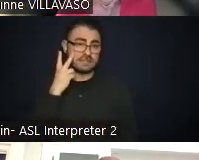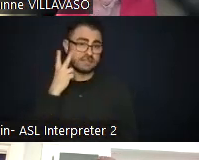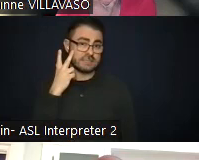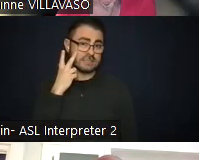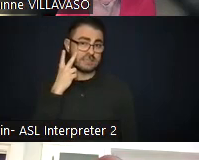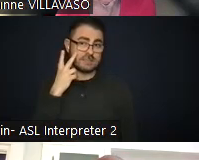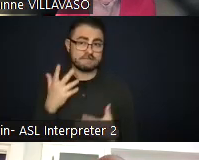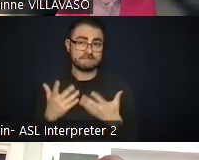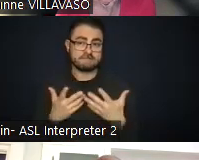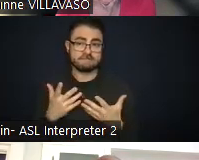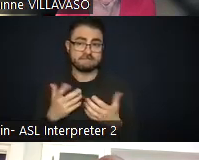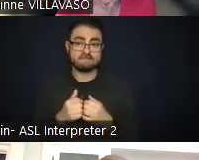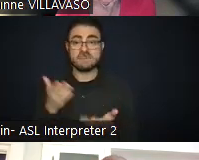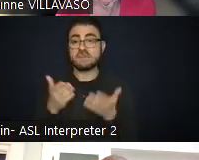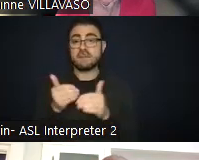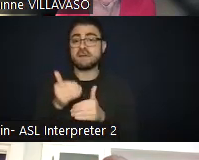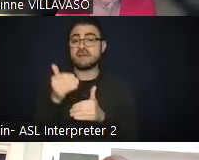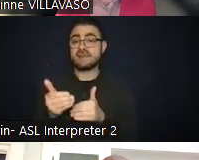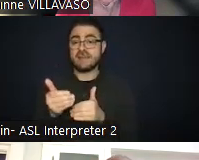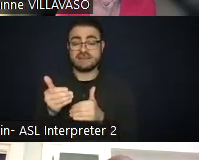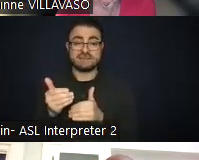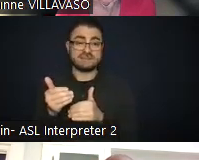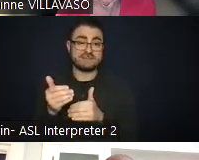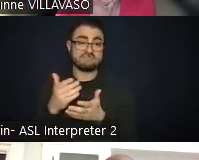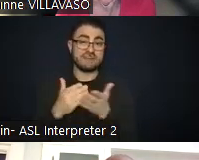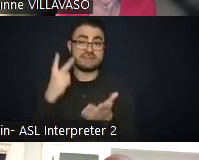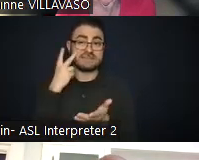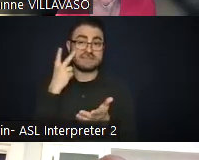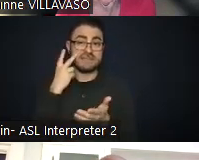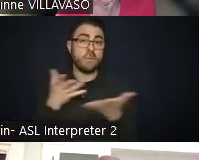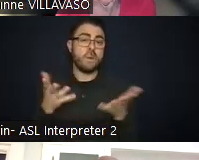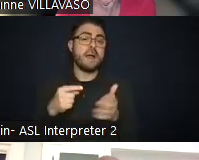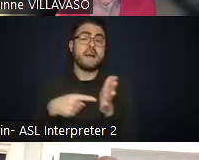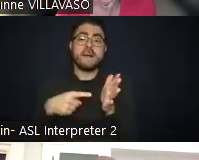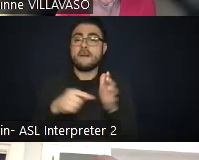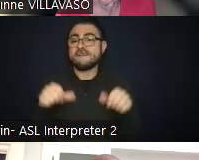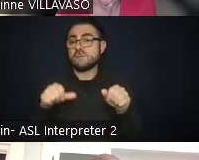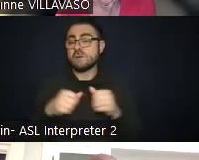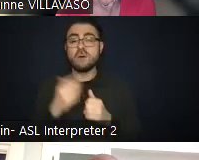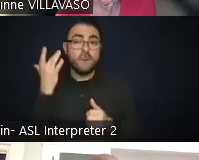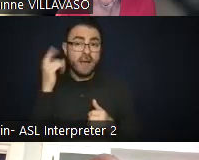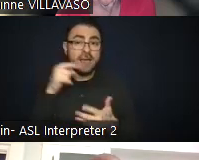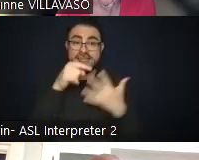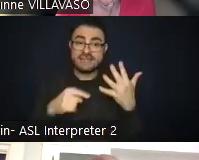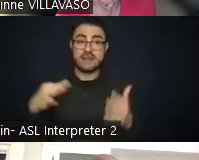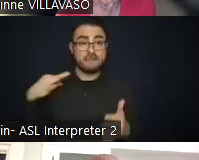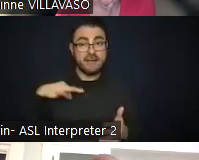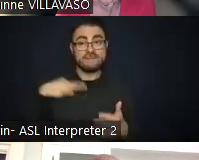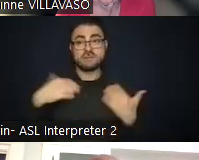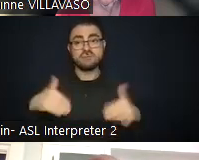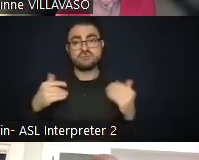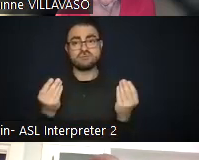or even like maybe the next segment too, to see what is actually feasible. Because like these benefits start running up a lot of money